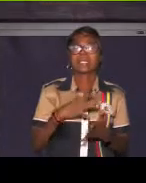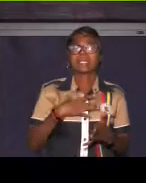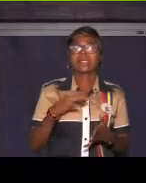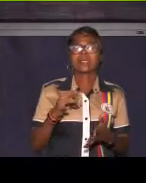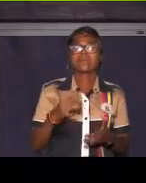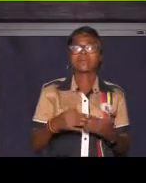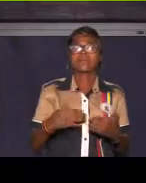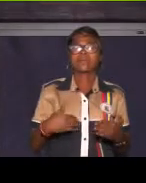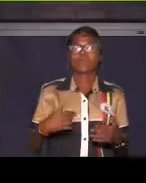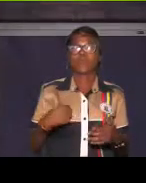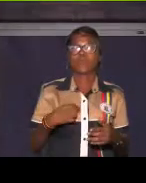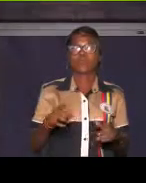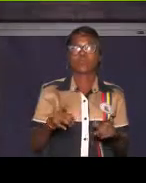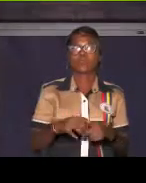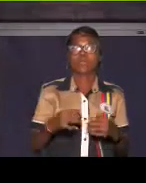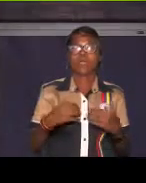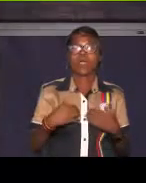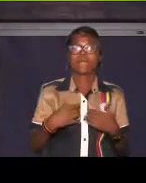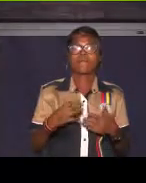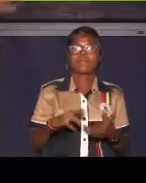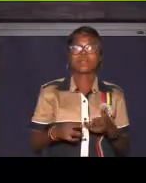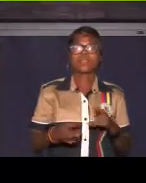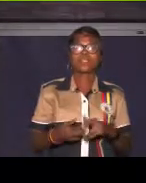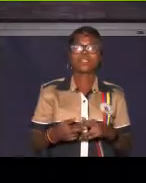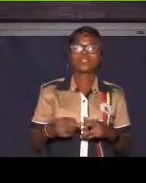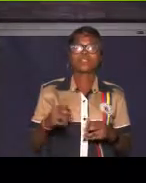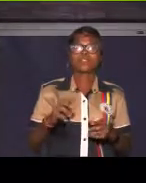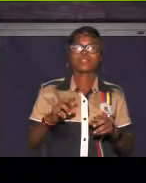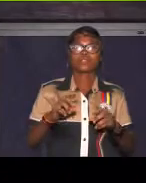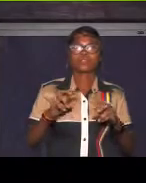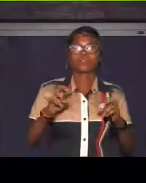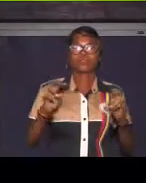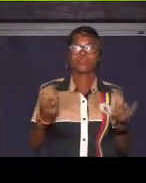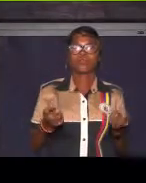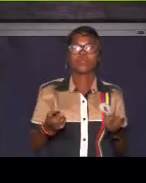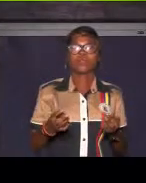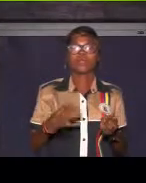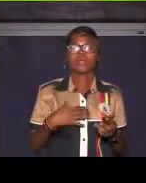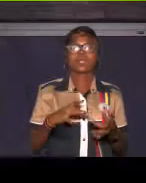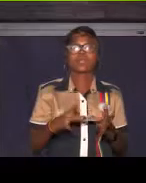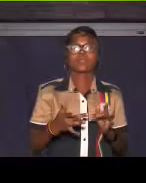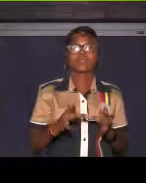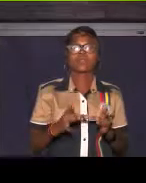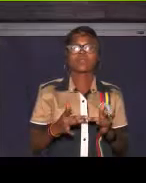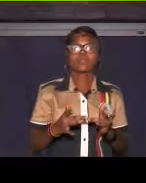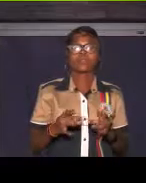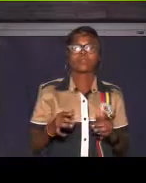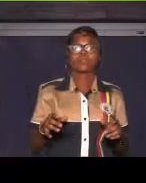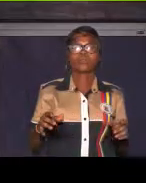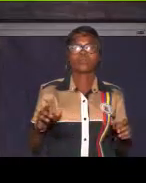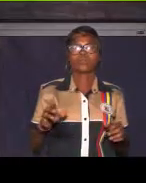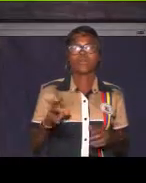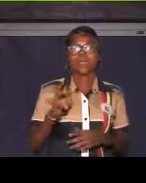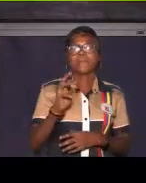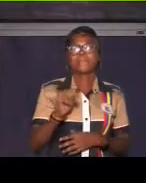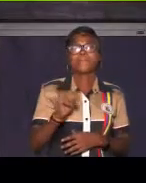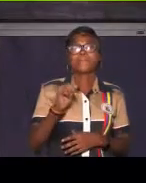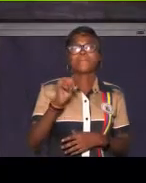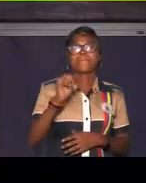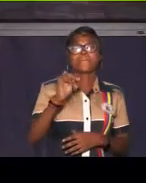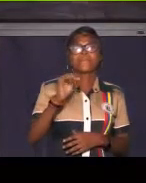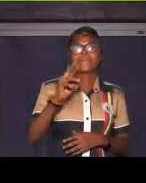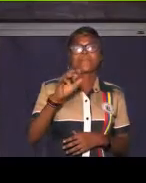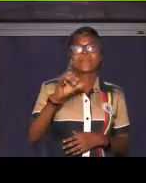in social studies. Yes, we also have related topic like this in basic science and technology. So